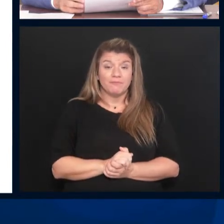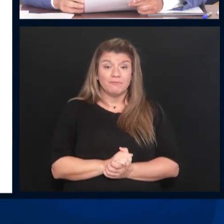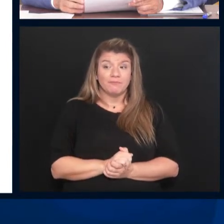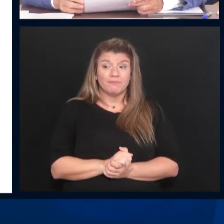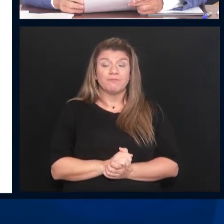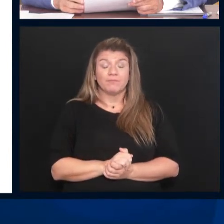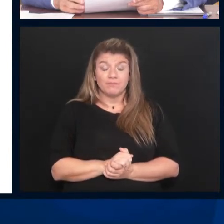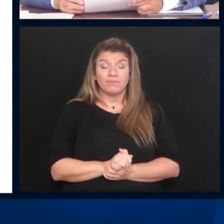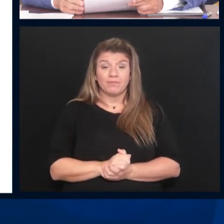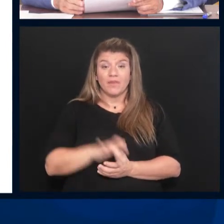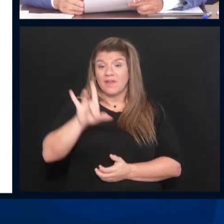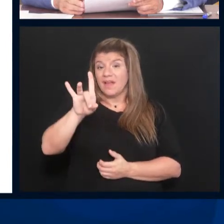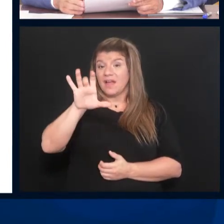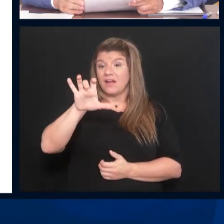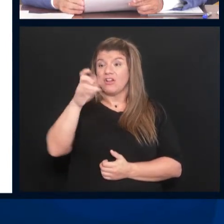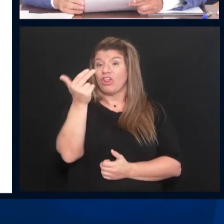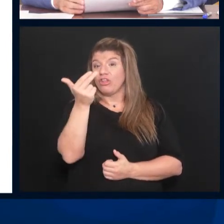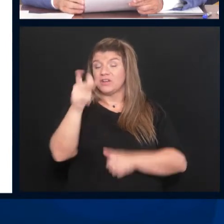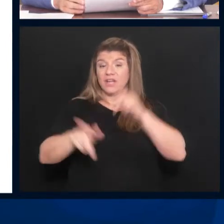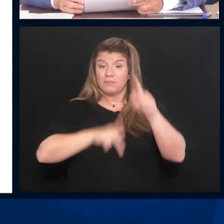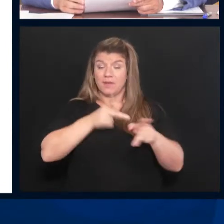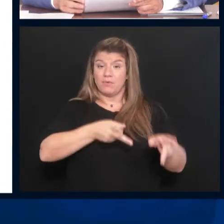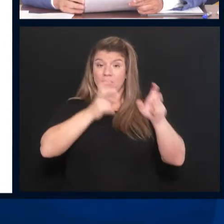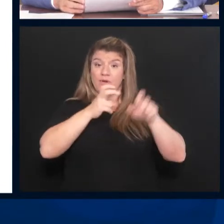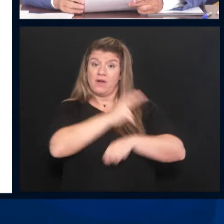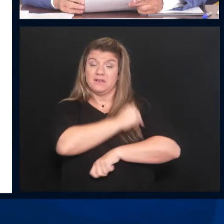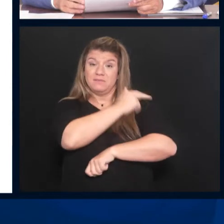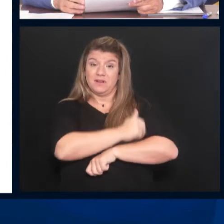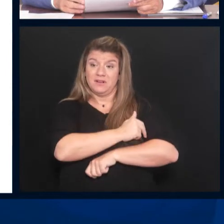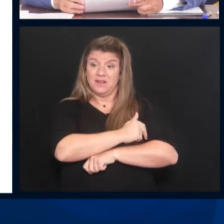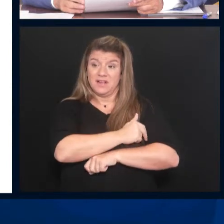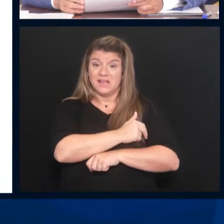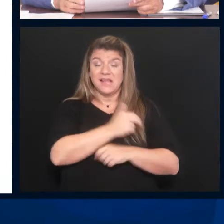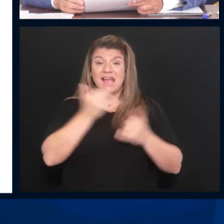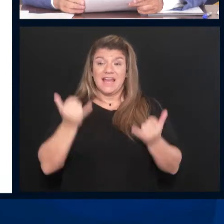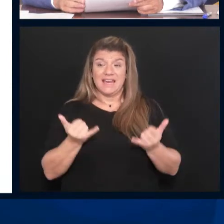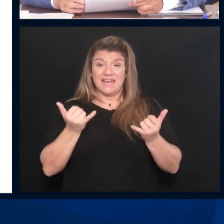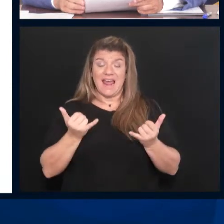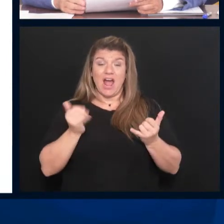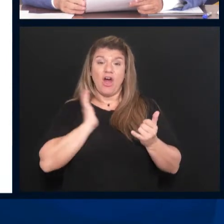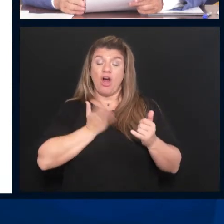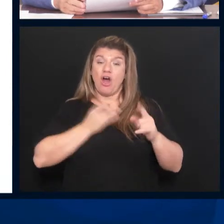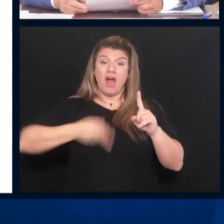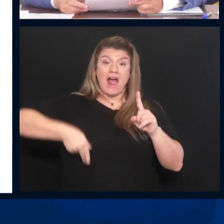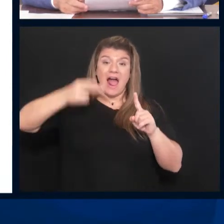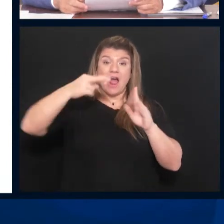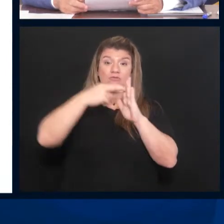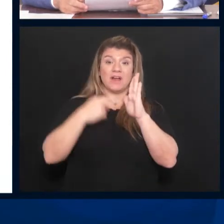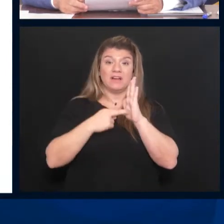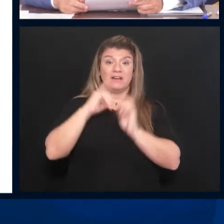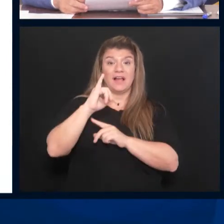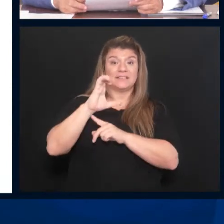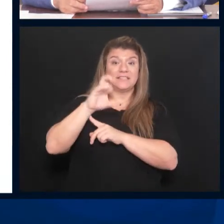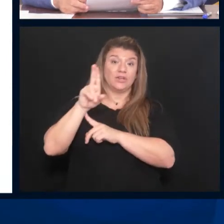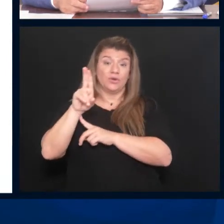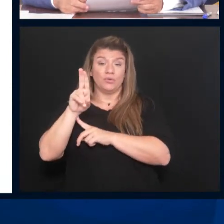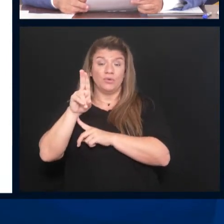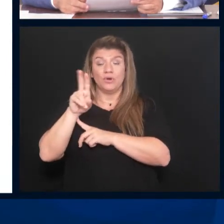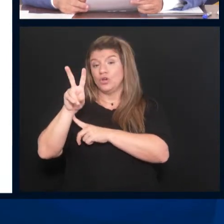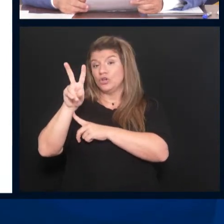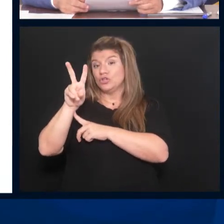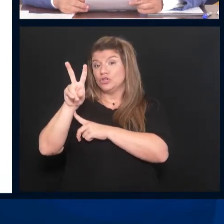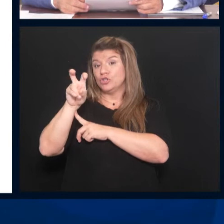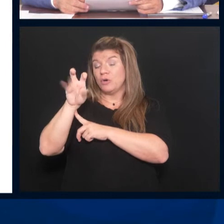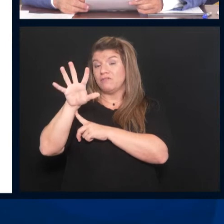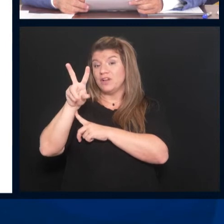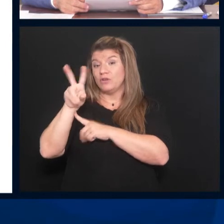We have 813 people hospitalized, and we're at an all-time record in the ICU units of